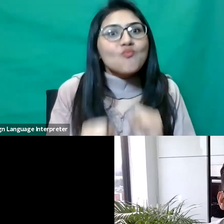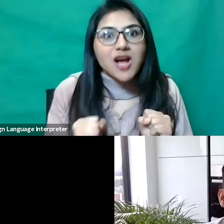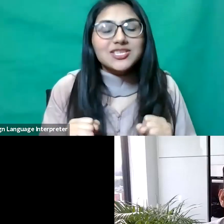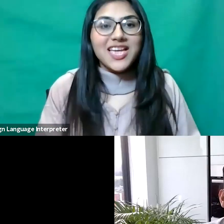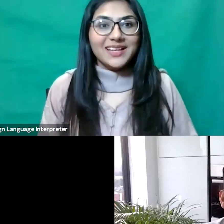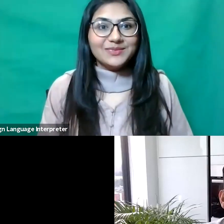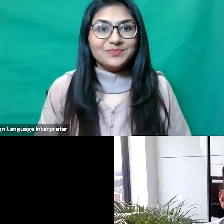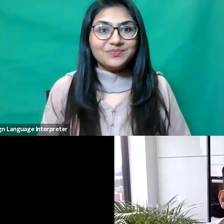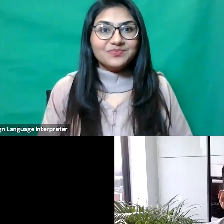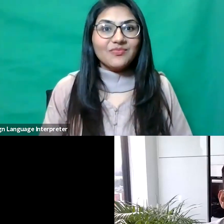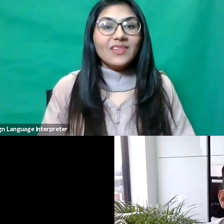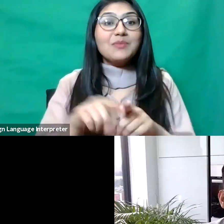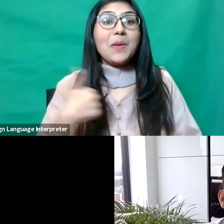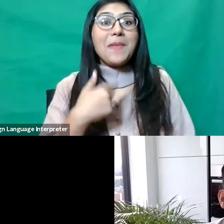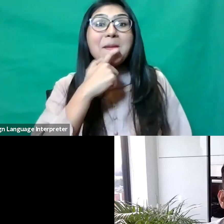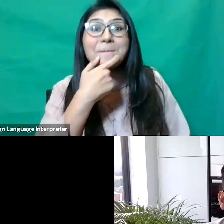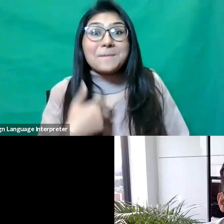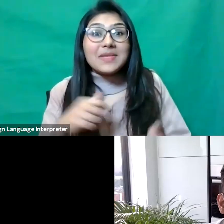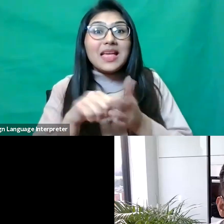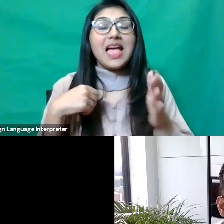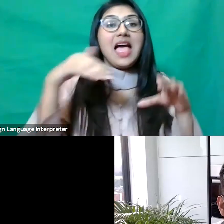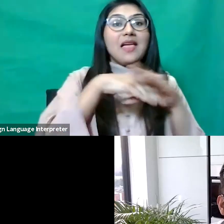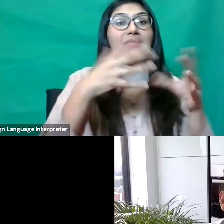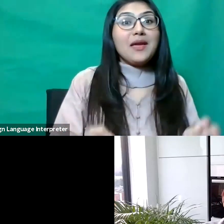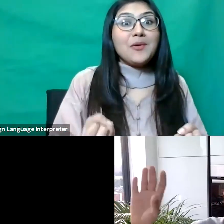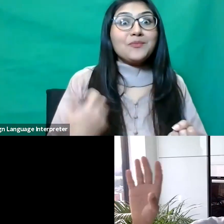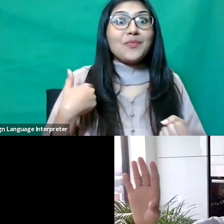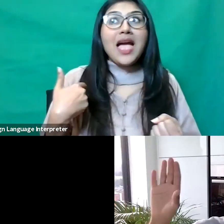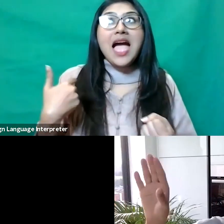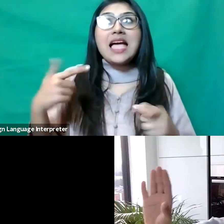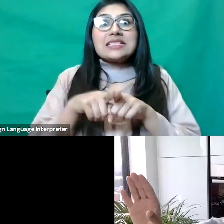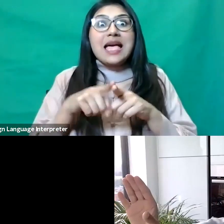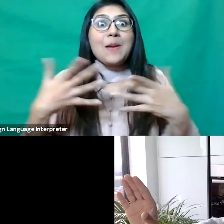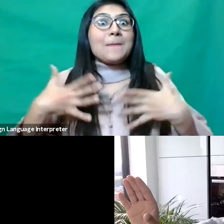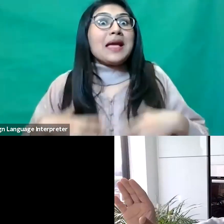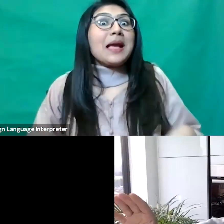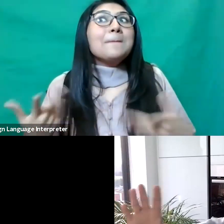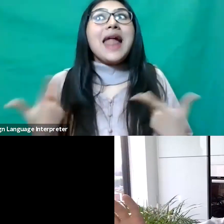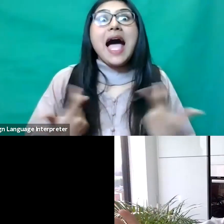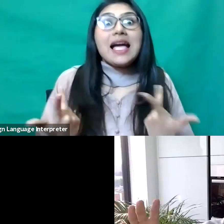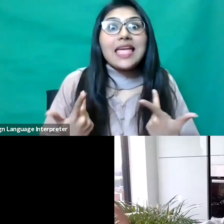community, what I'm finding, what I'm aware that the parents out there,